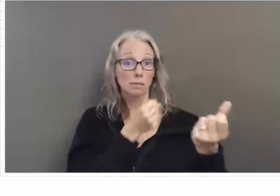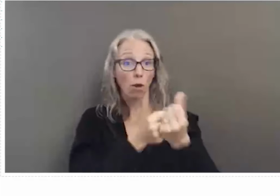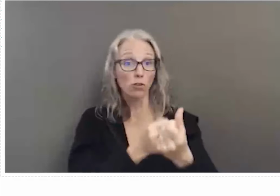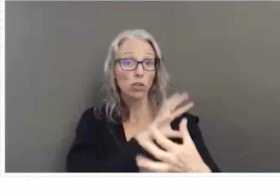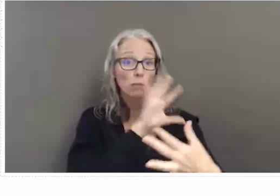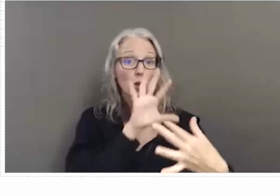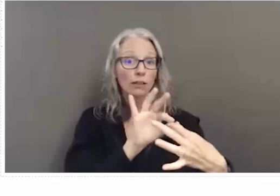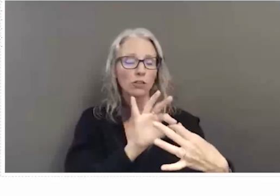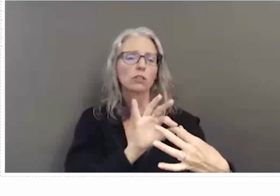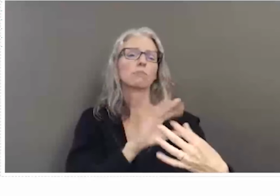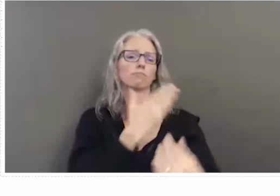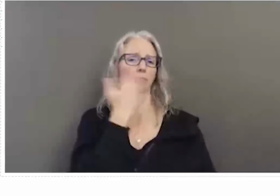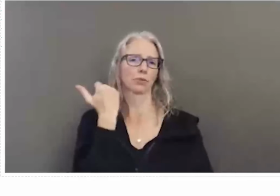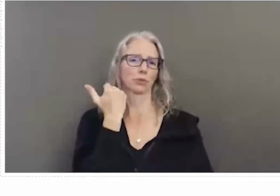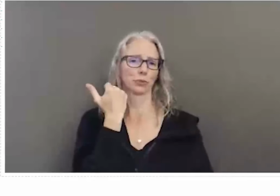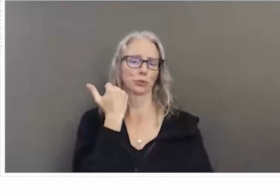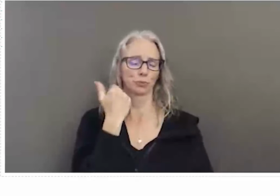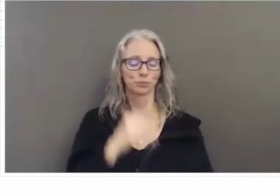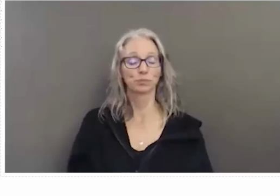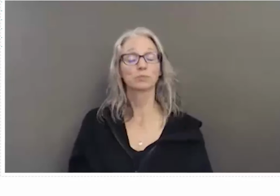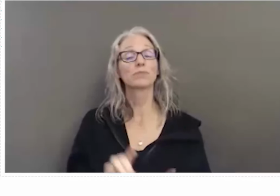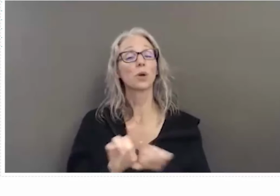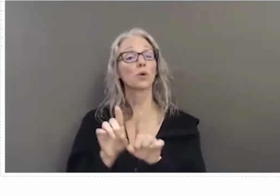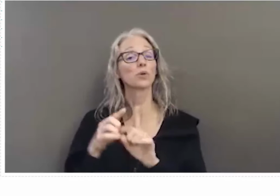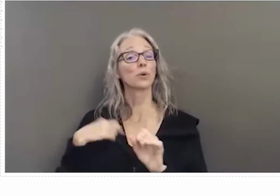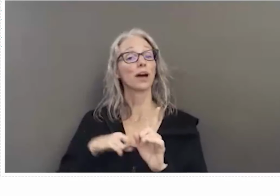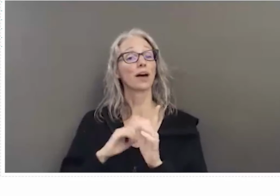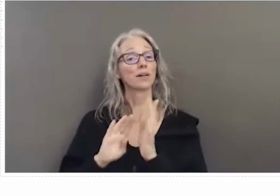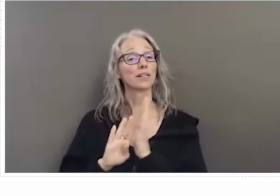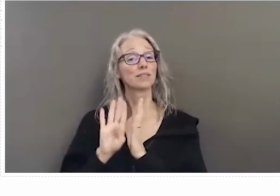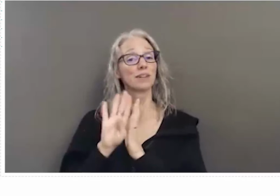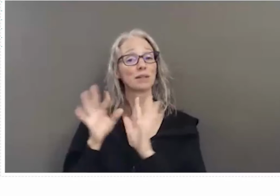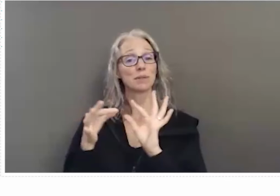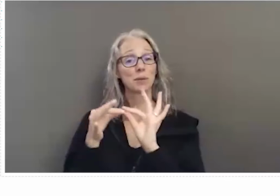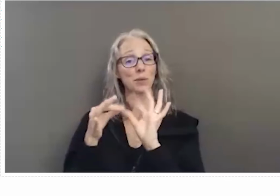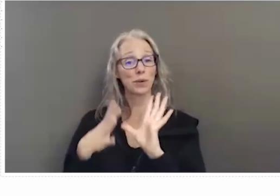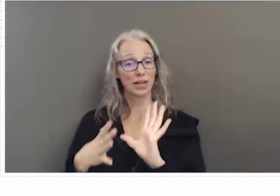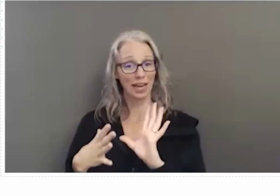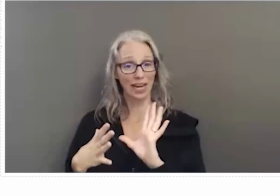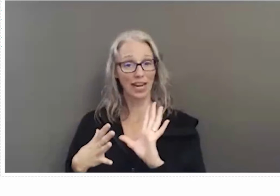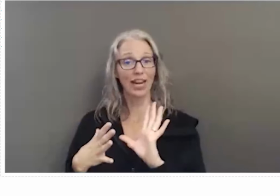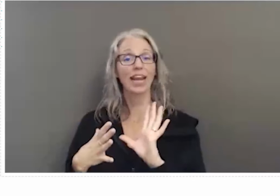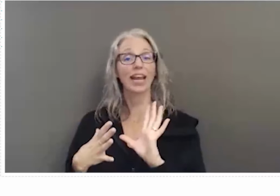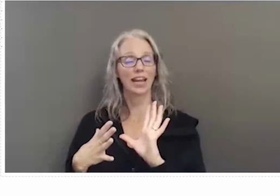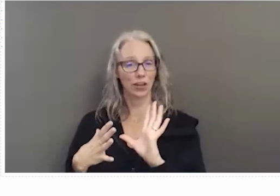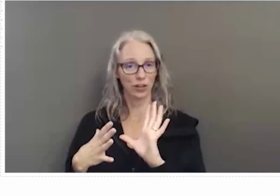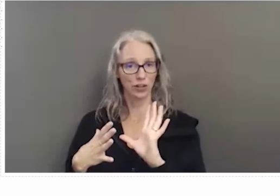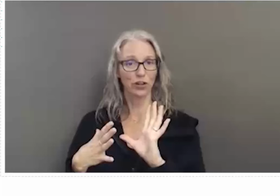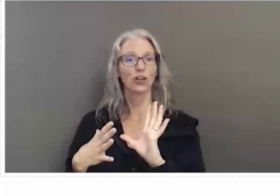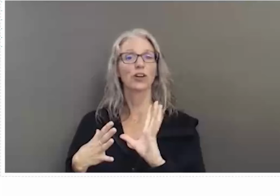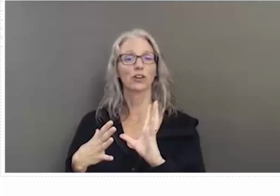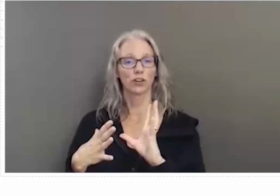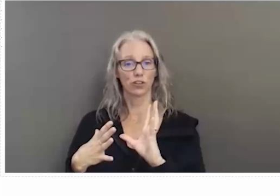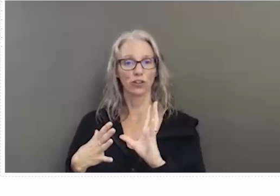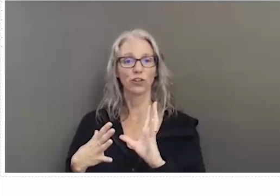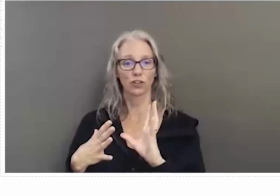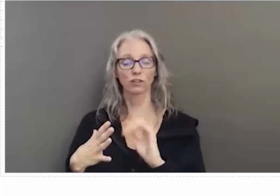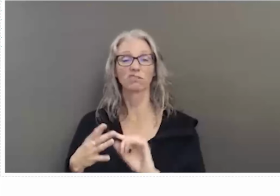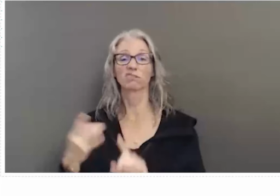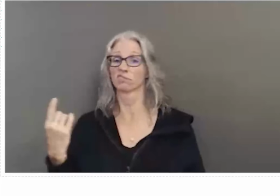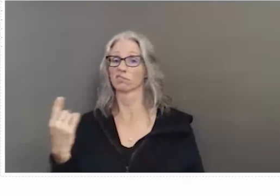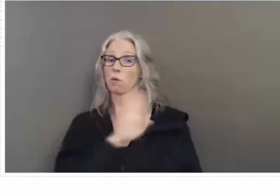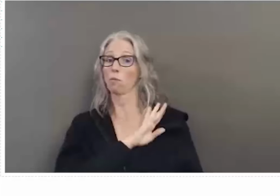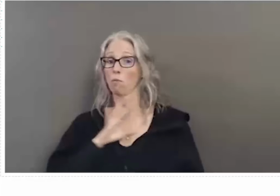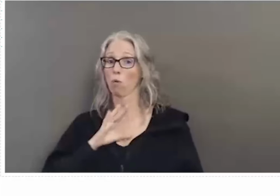and then also our development coordinator uh took quite a lot of advice also from one of our board members who